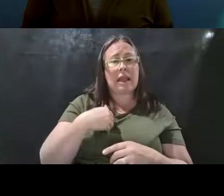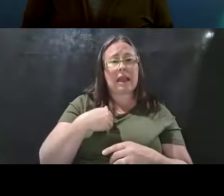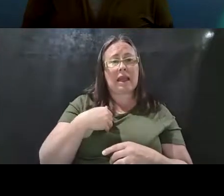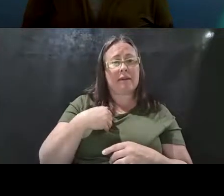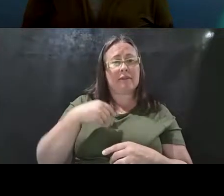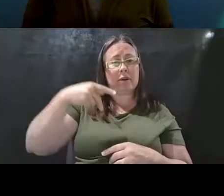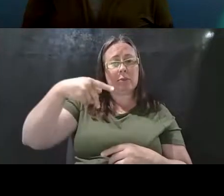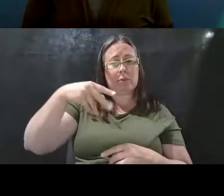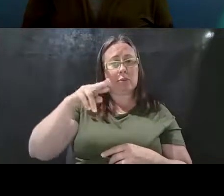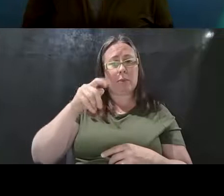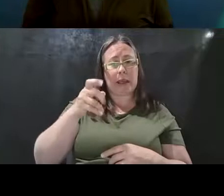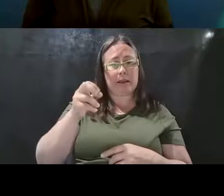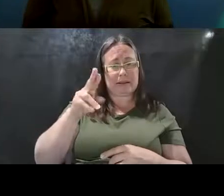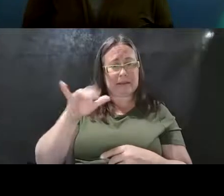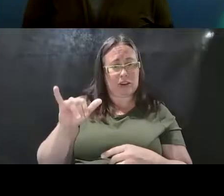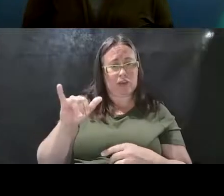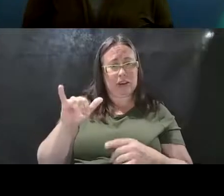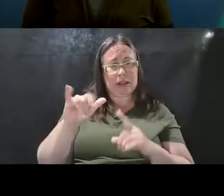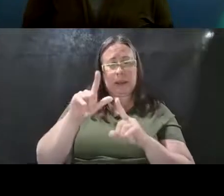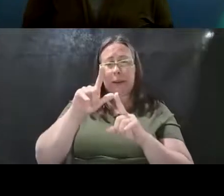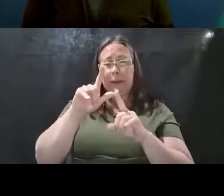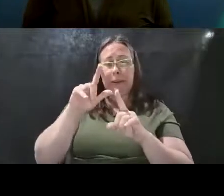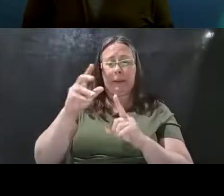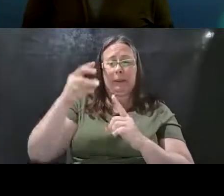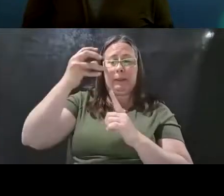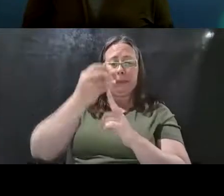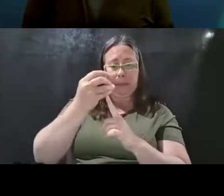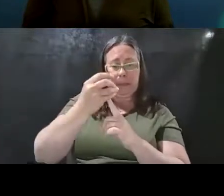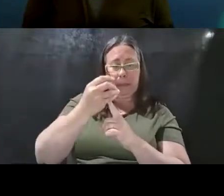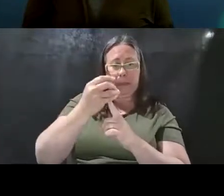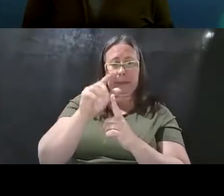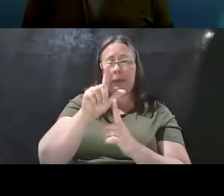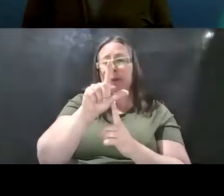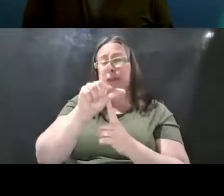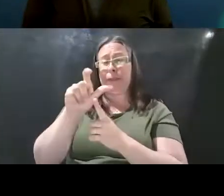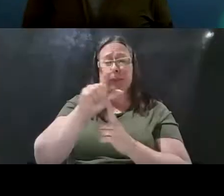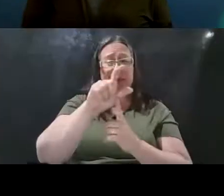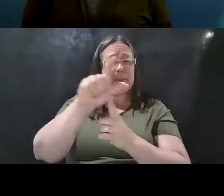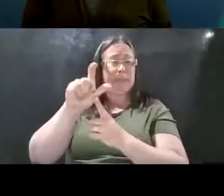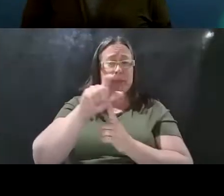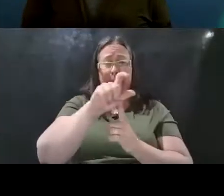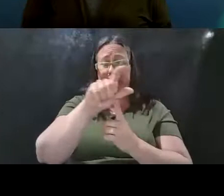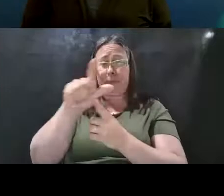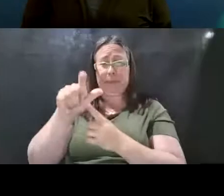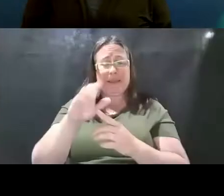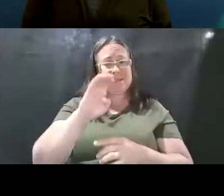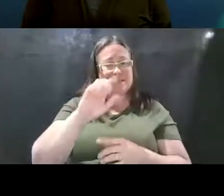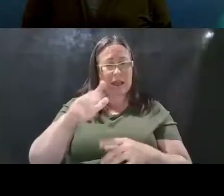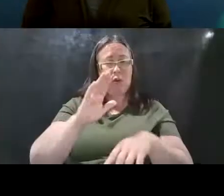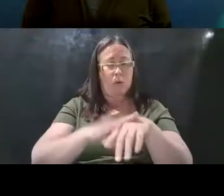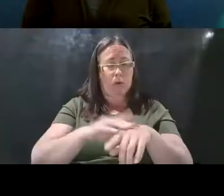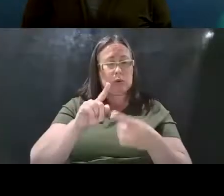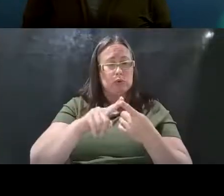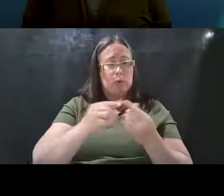proprietary nozzle shown here that you put on the end. And then you just spray those cells onto the burned